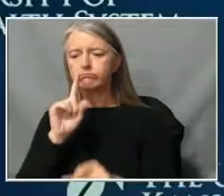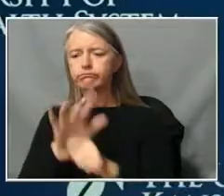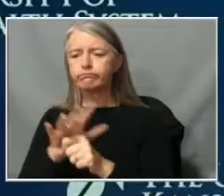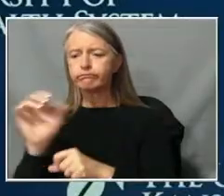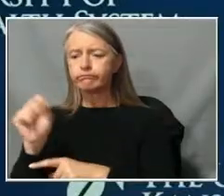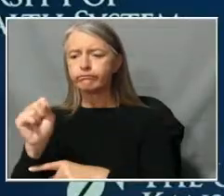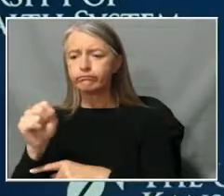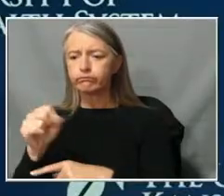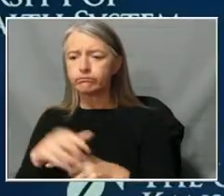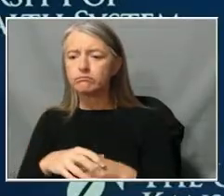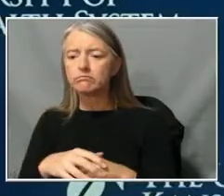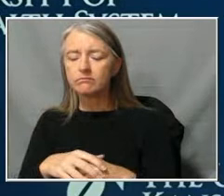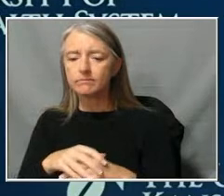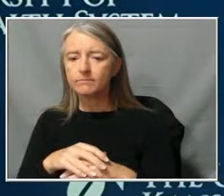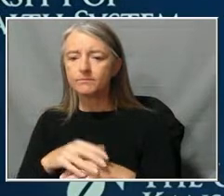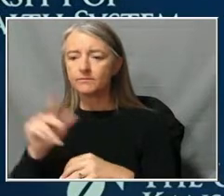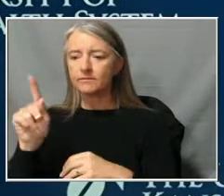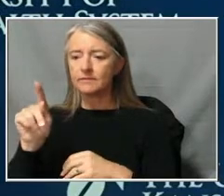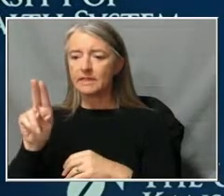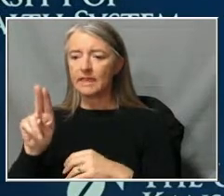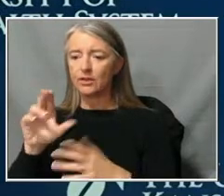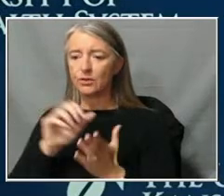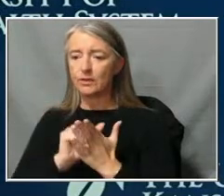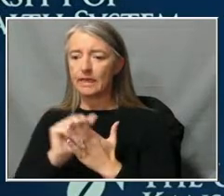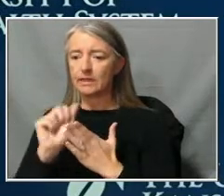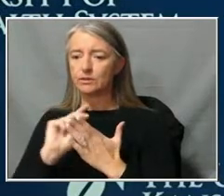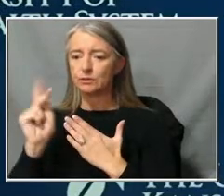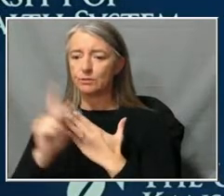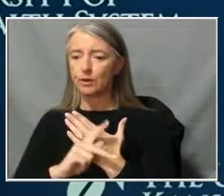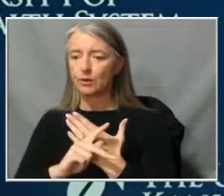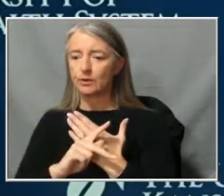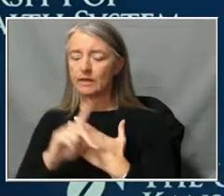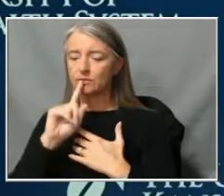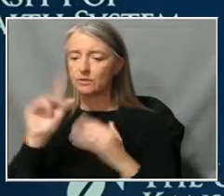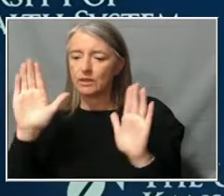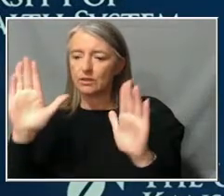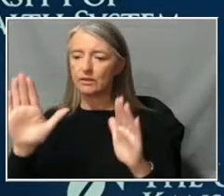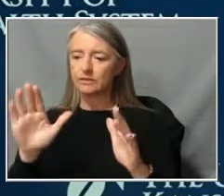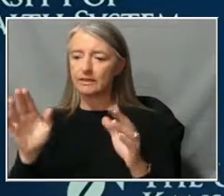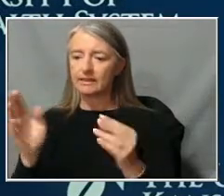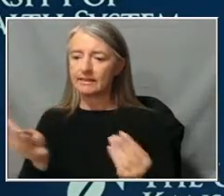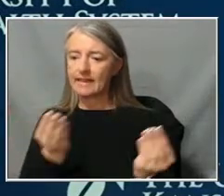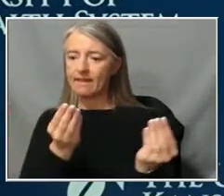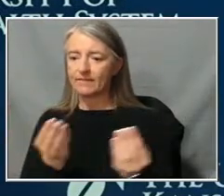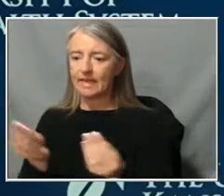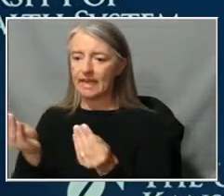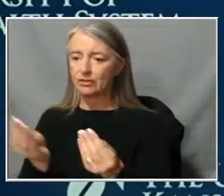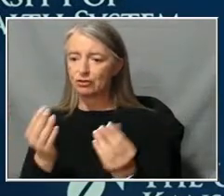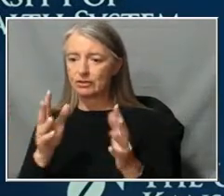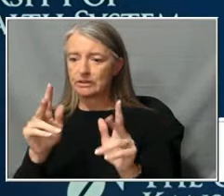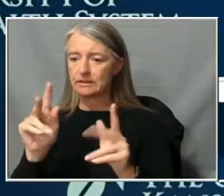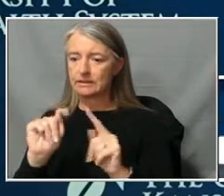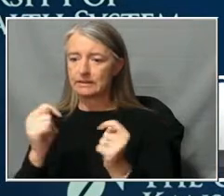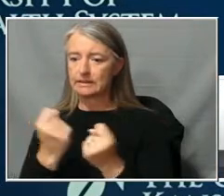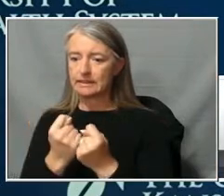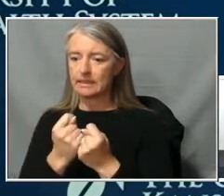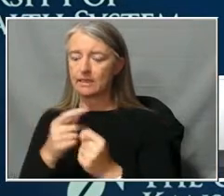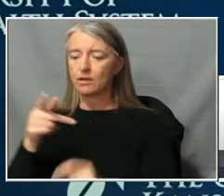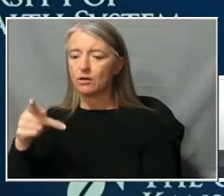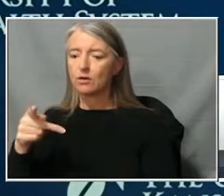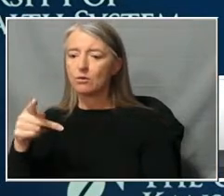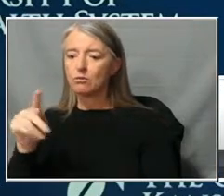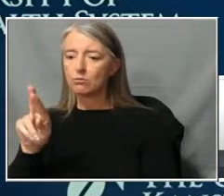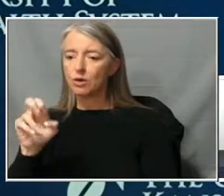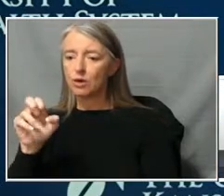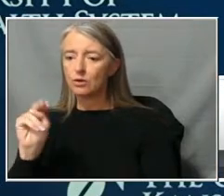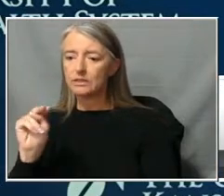think the KU Cancer Program really has an incredible navigation team. And whether the patient's interested in protons or